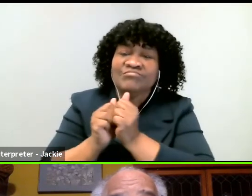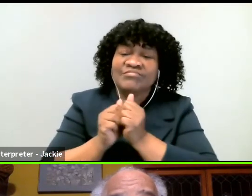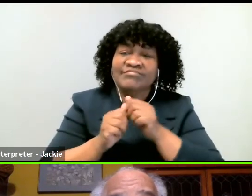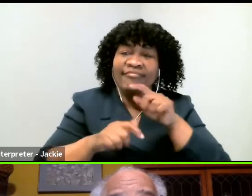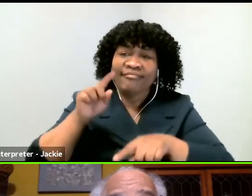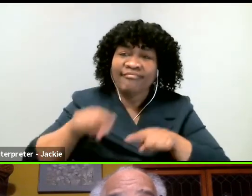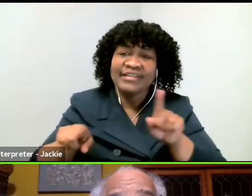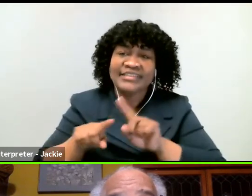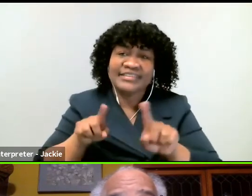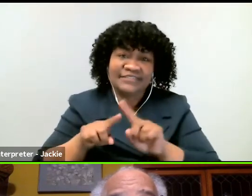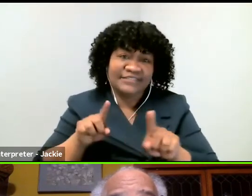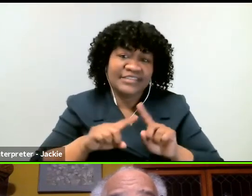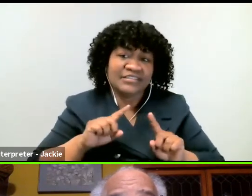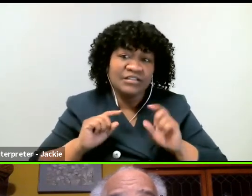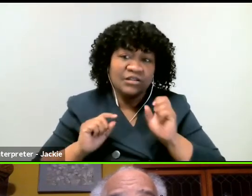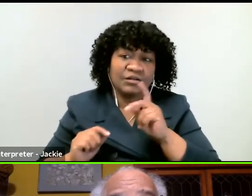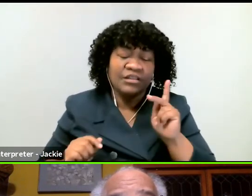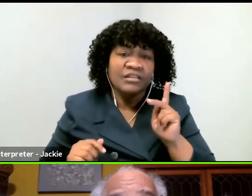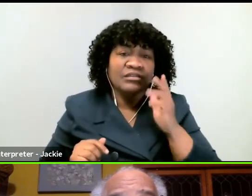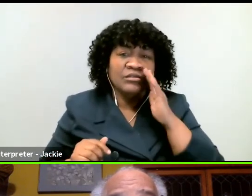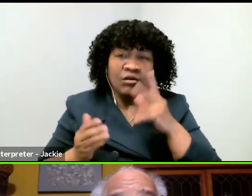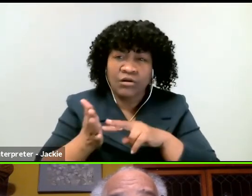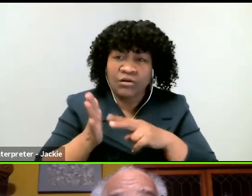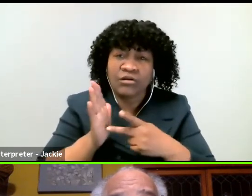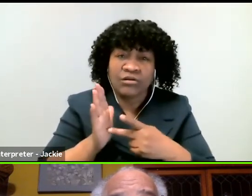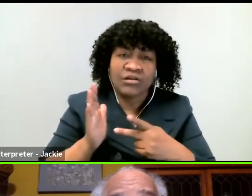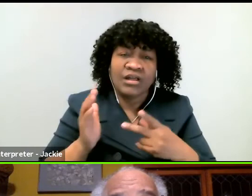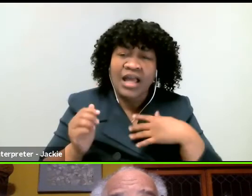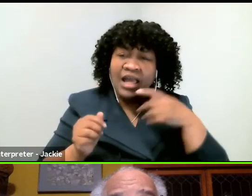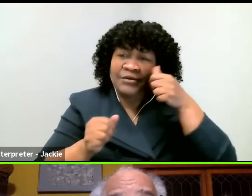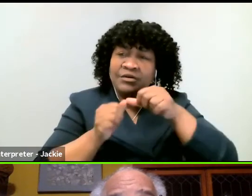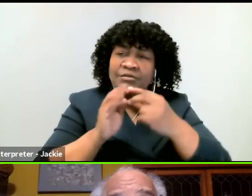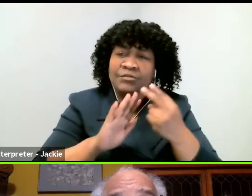aesthetics. You know, I'm